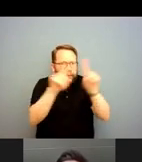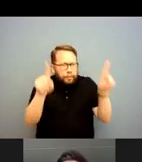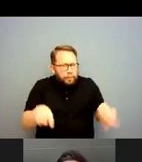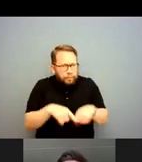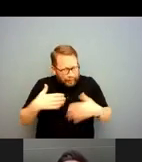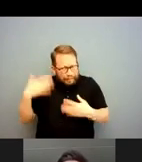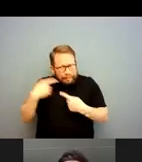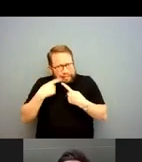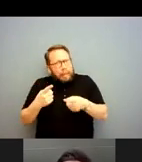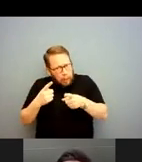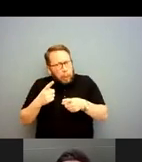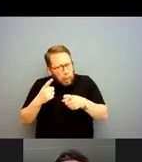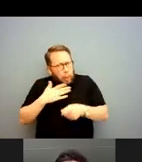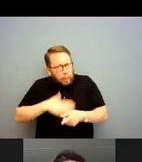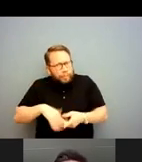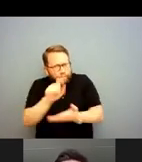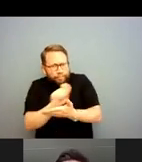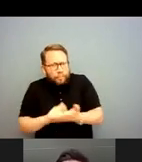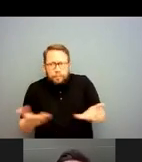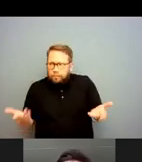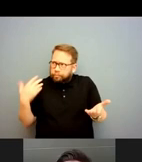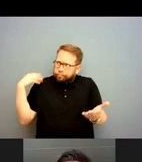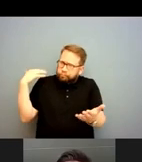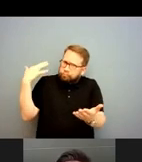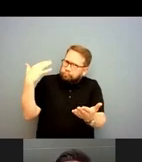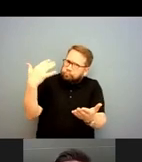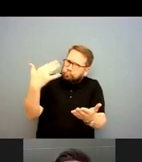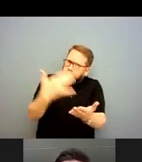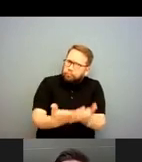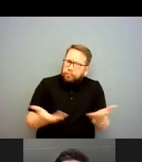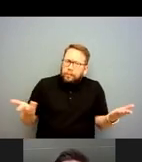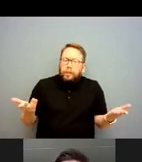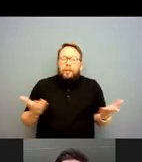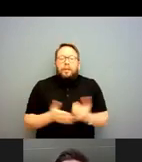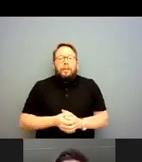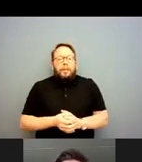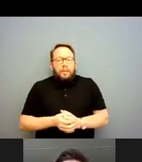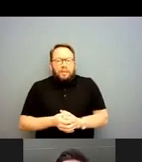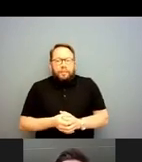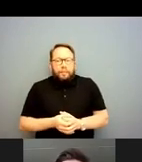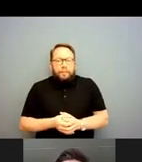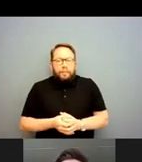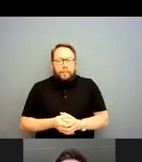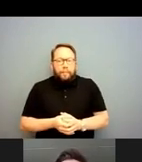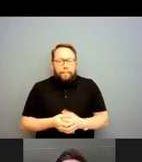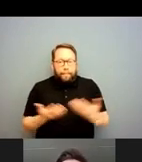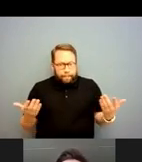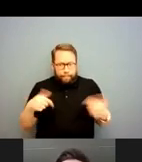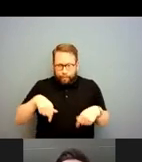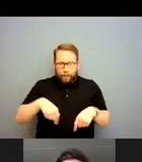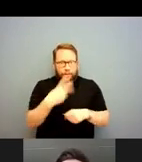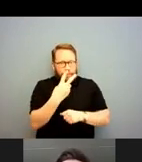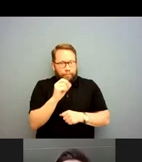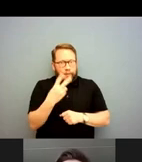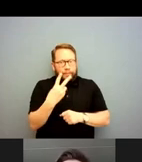Even though it should be already self-evident in the world that we are living in 2021, I still want to repeat one